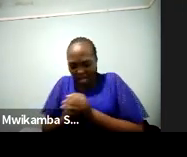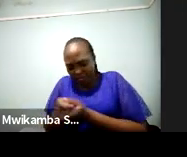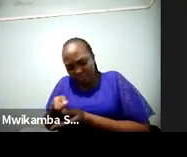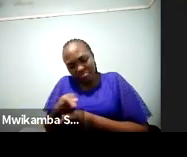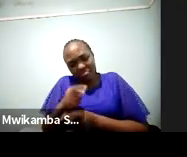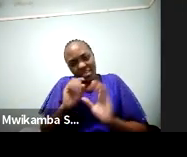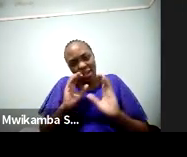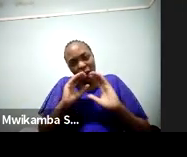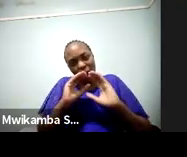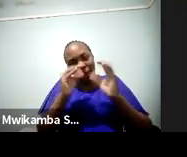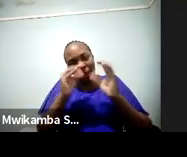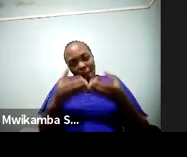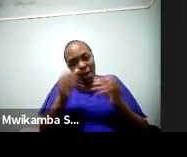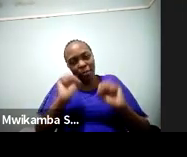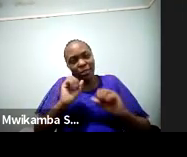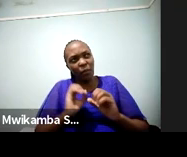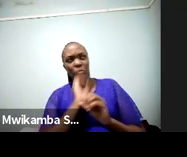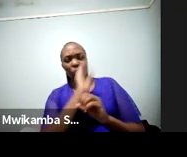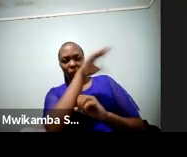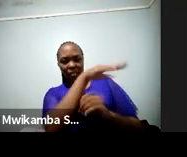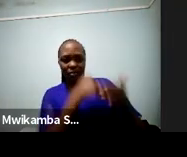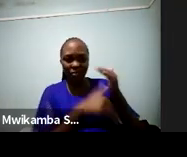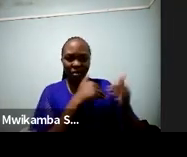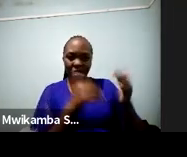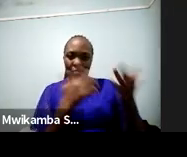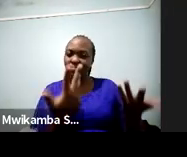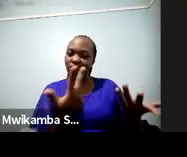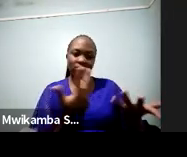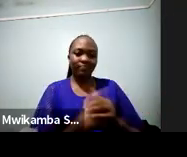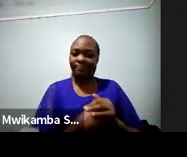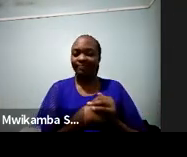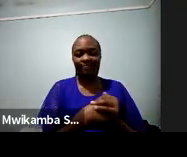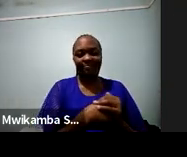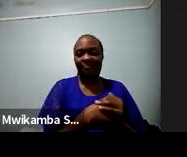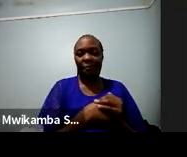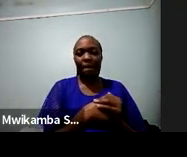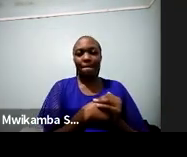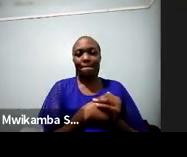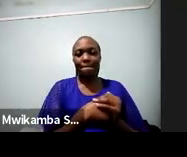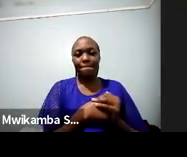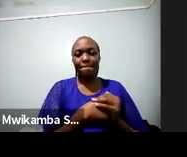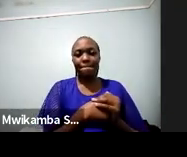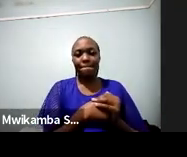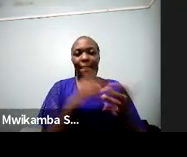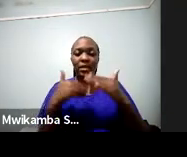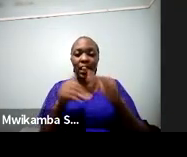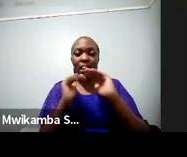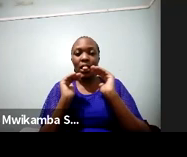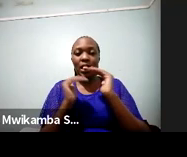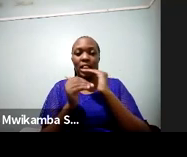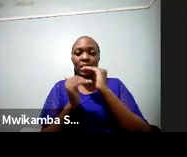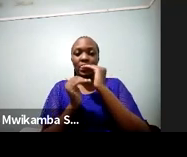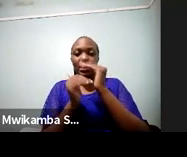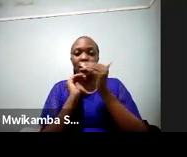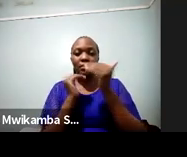to have properties. Your future could be part of the real estate management. You may want to own some properties here and